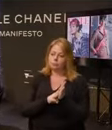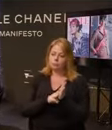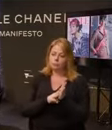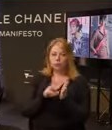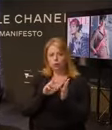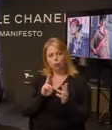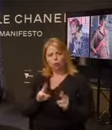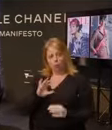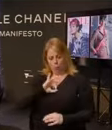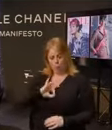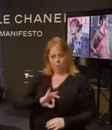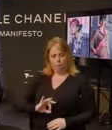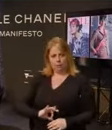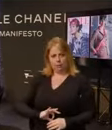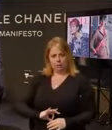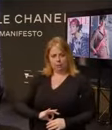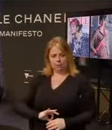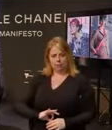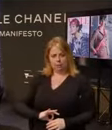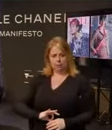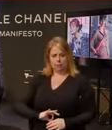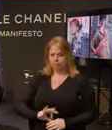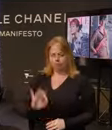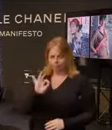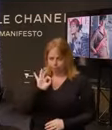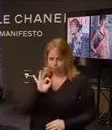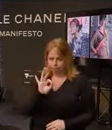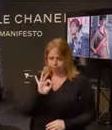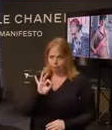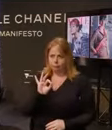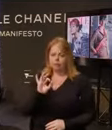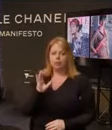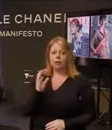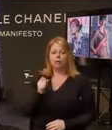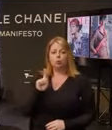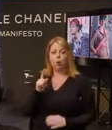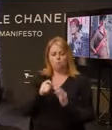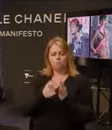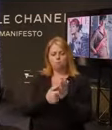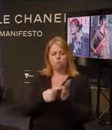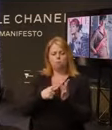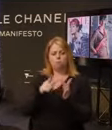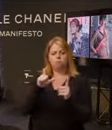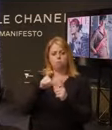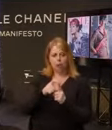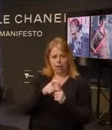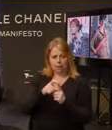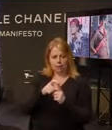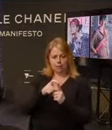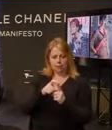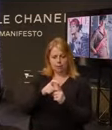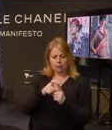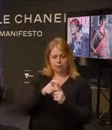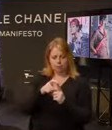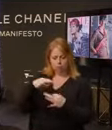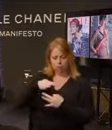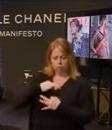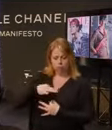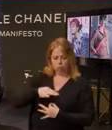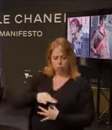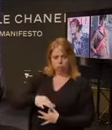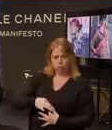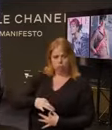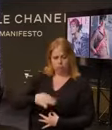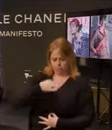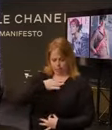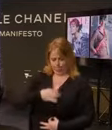normal buttoning through the front with the gilt buttons, it has braid that comes down just a piece